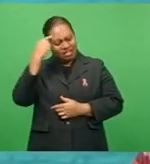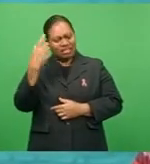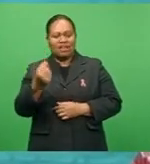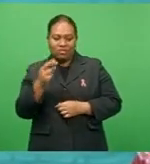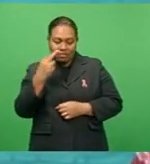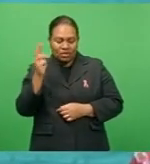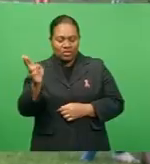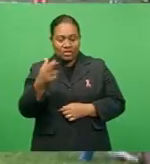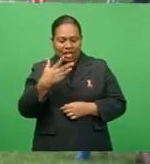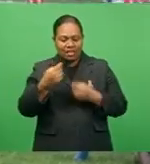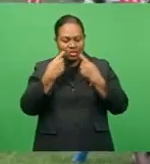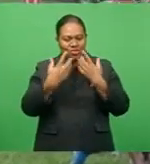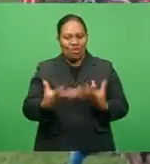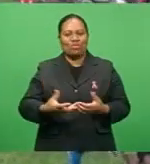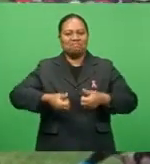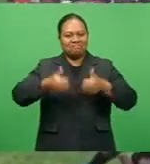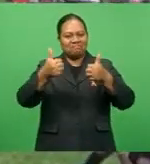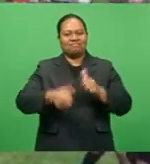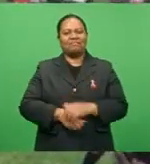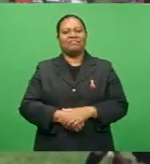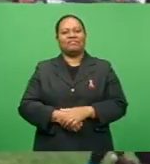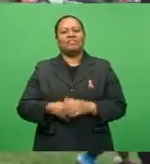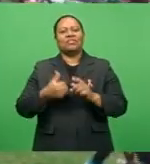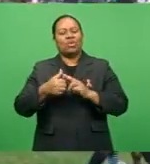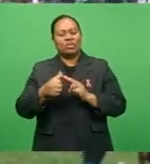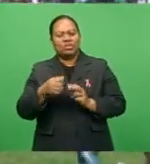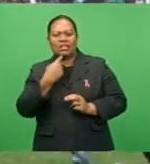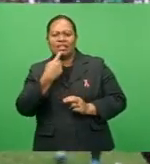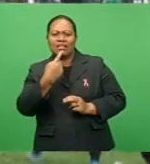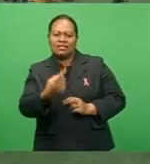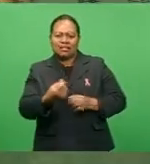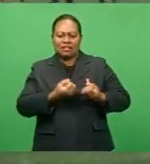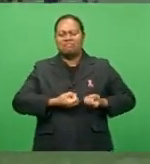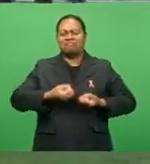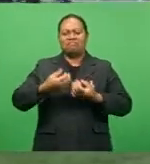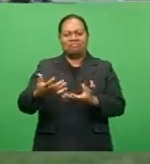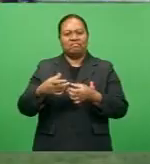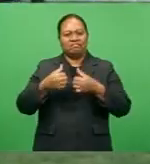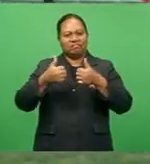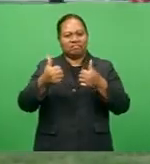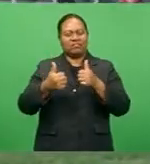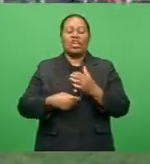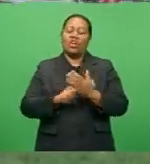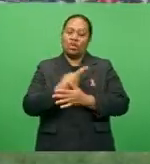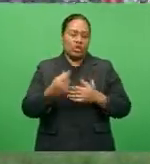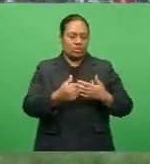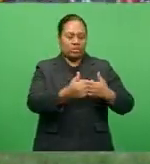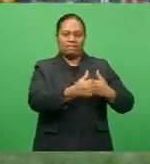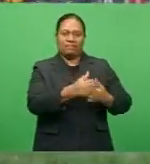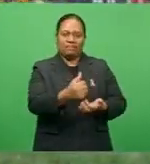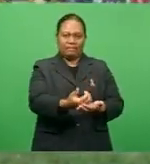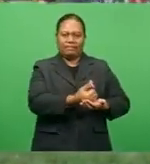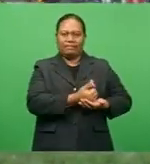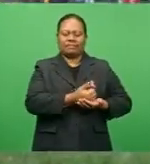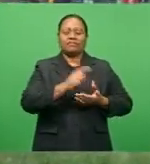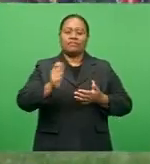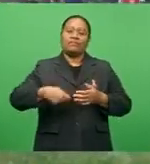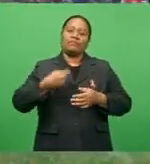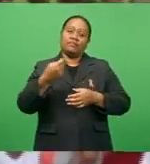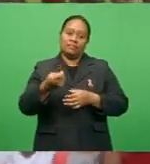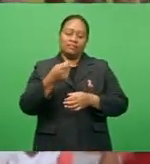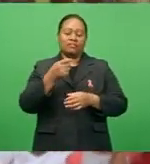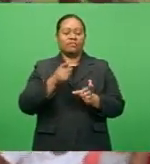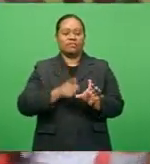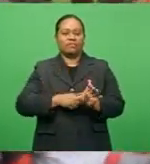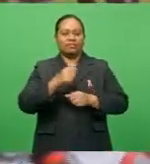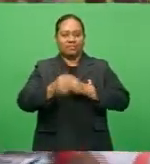want to thank the Lord for the strength. I know that my teammates and Rewa supporters have hopes on that 2 points, and that will be the game